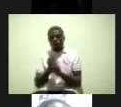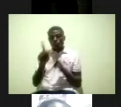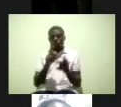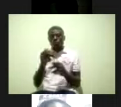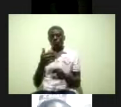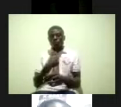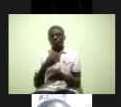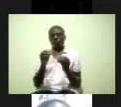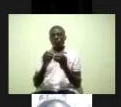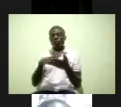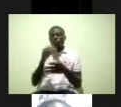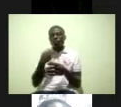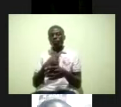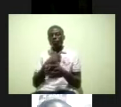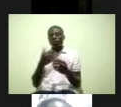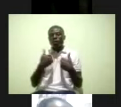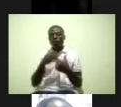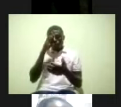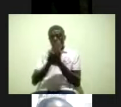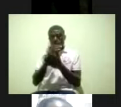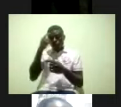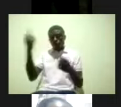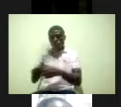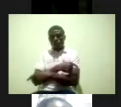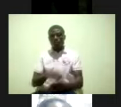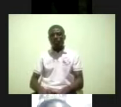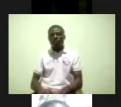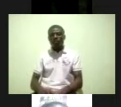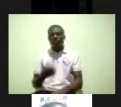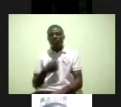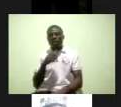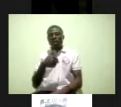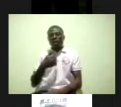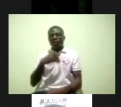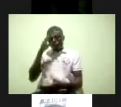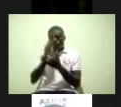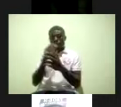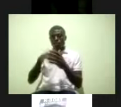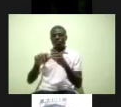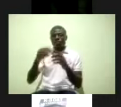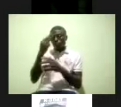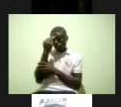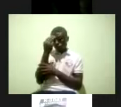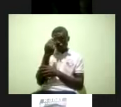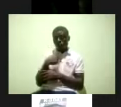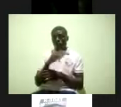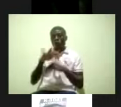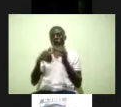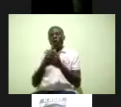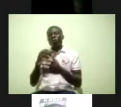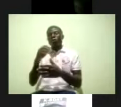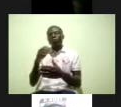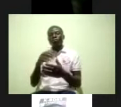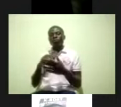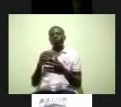left, but then let's take our picture for today so that we can have it in our memories. Please turn off your cameras if you